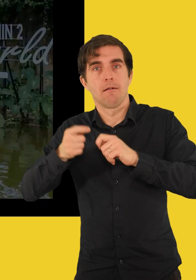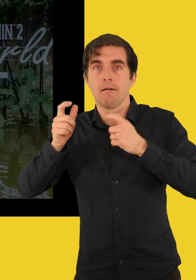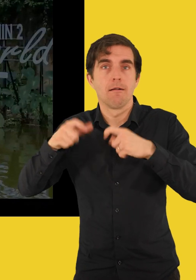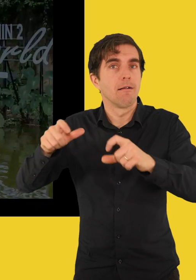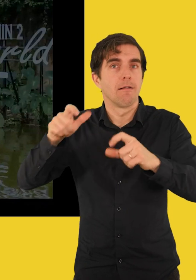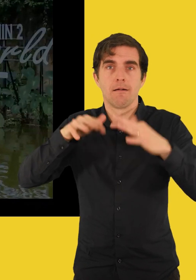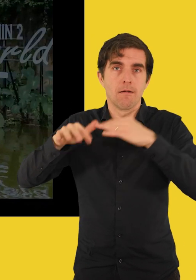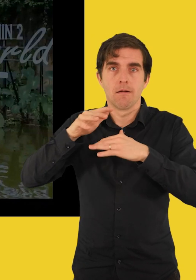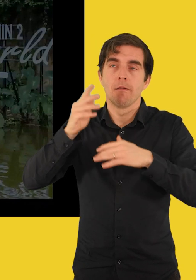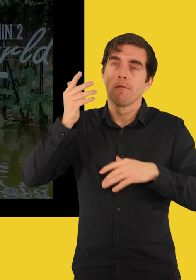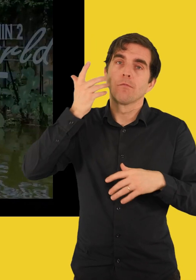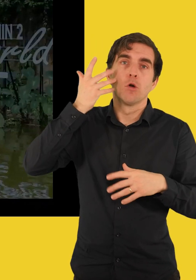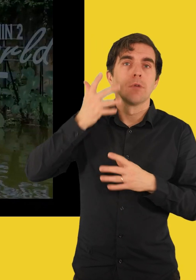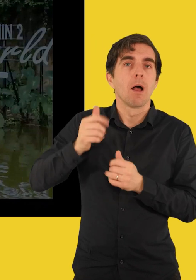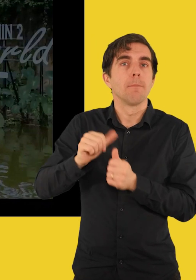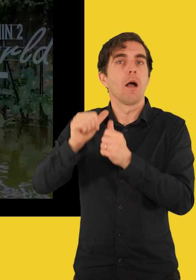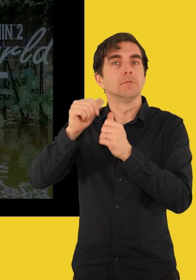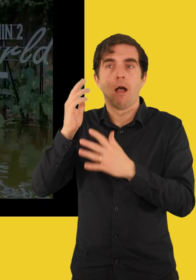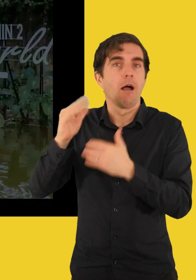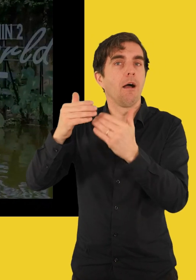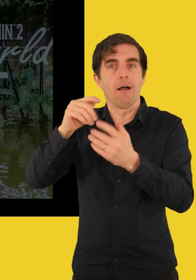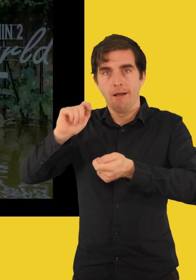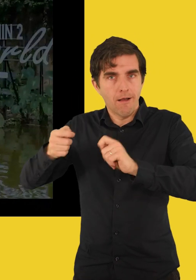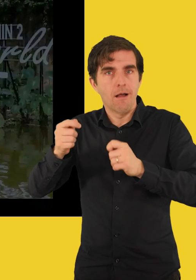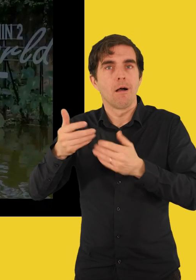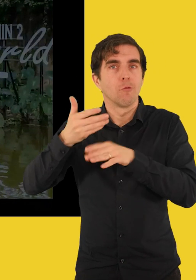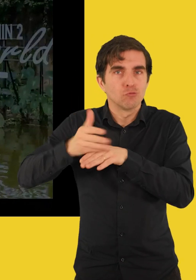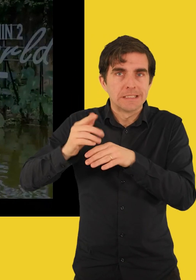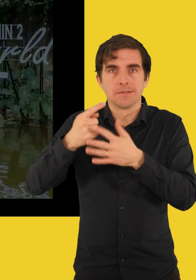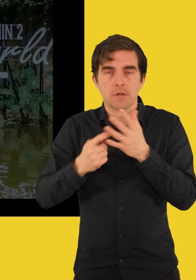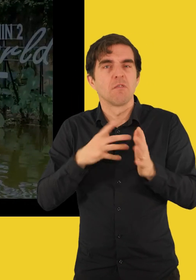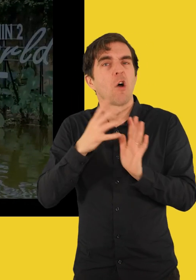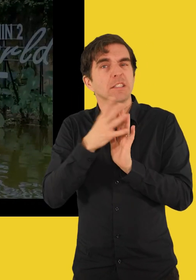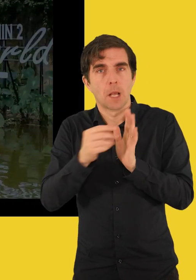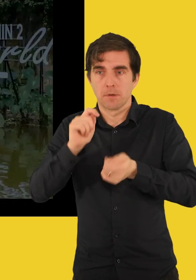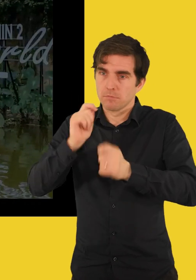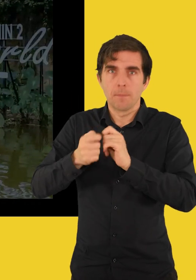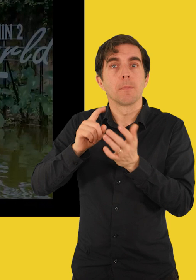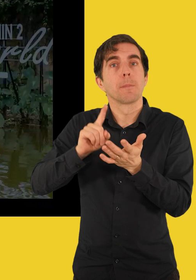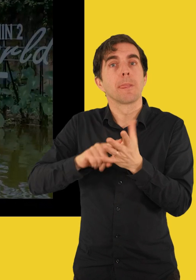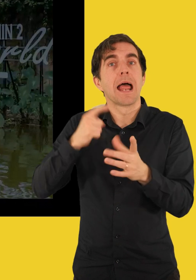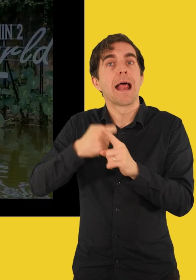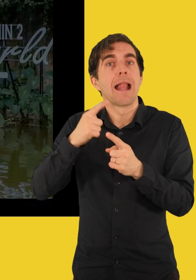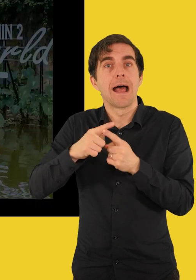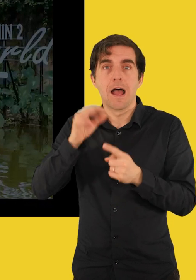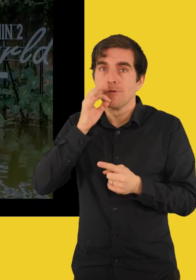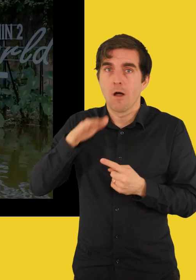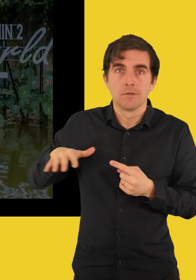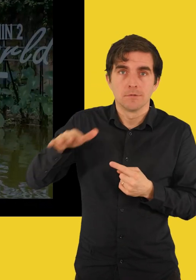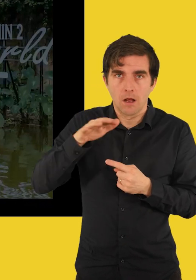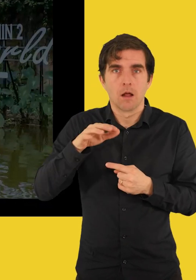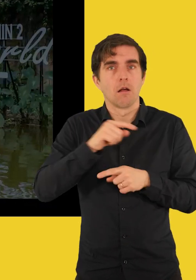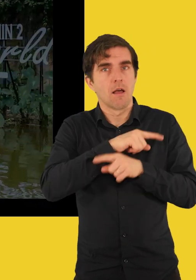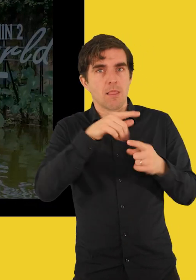them. We hope for the better. And for example, lakes, we